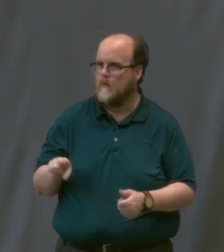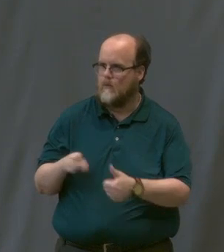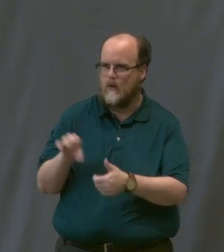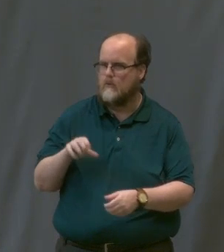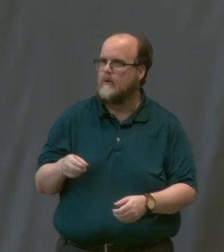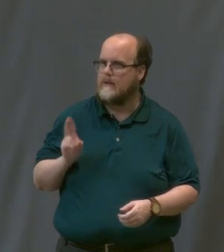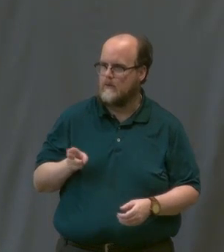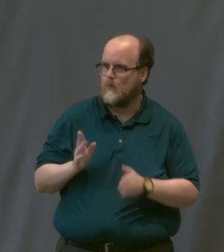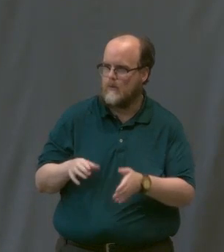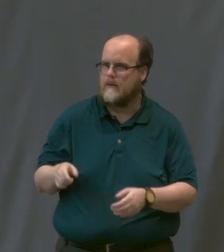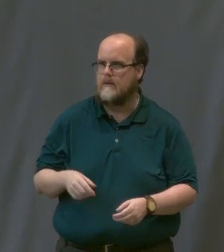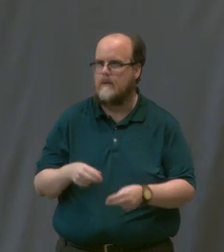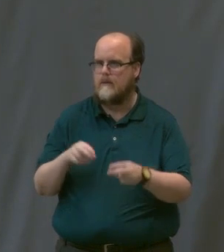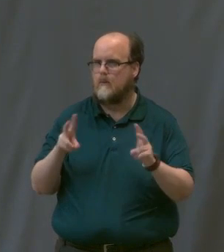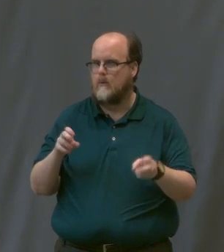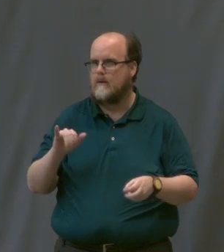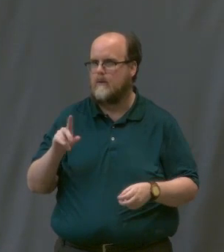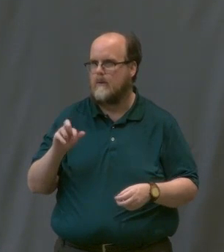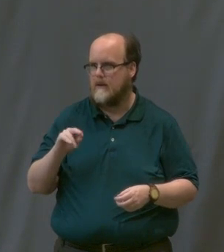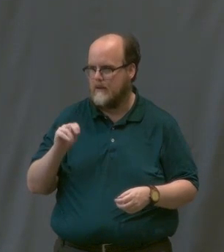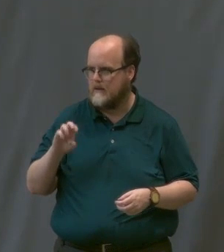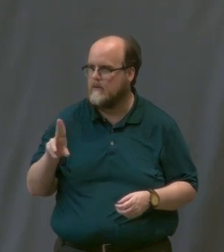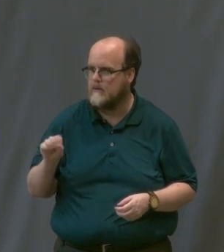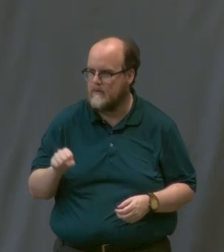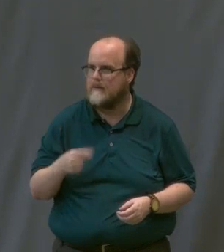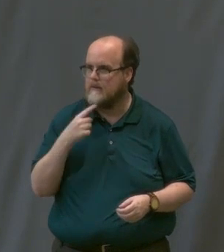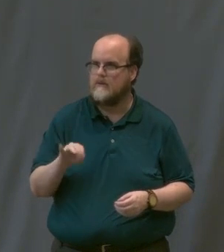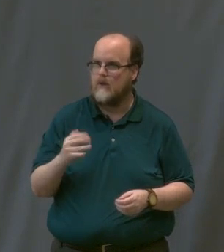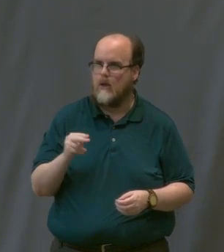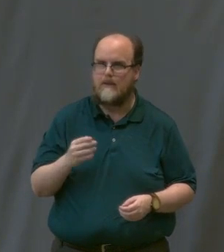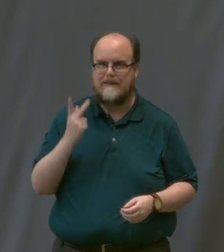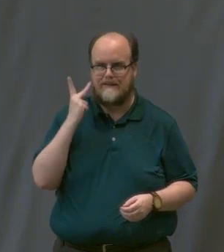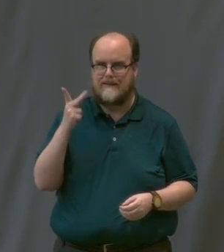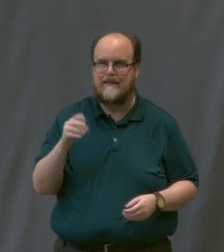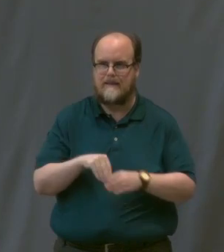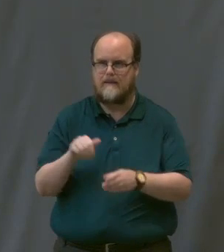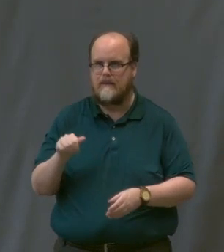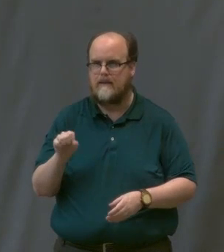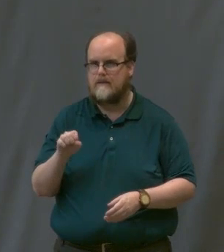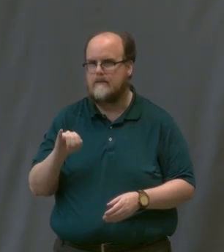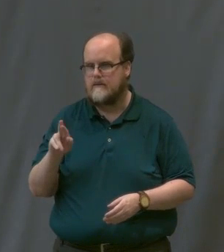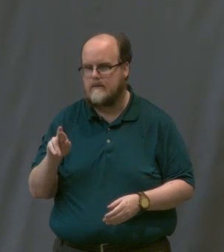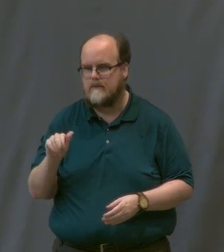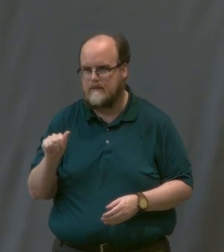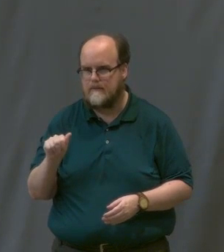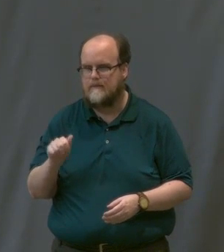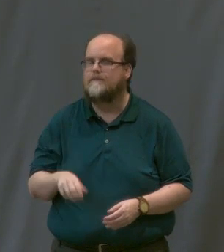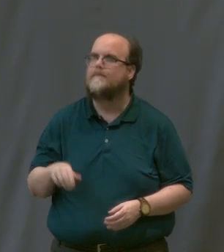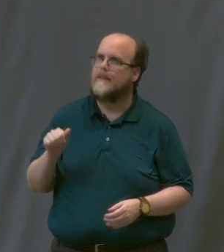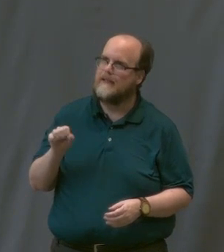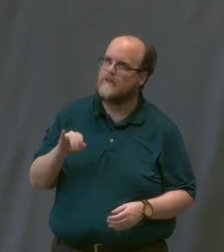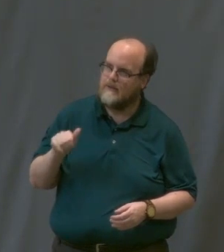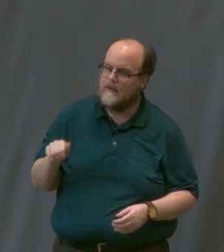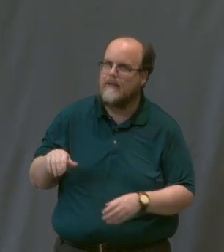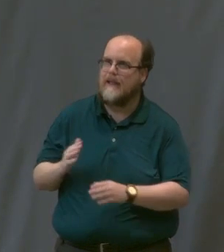He quoted Irenaeus as saying that John was indeed seen in Asia after he left Patmos.